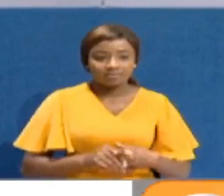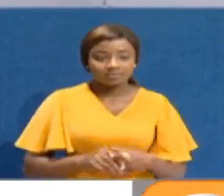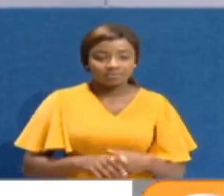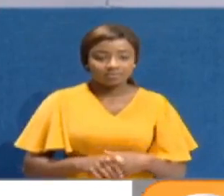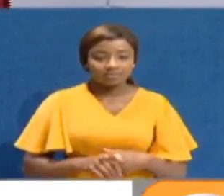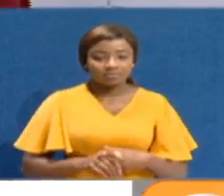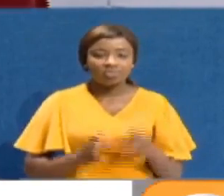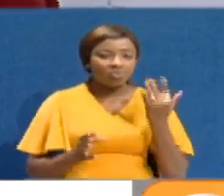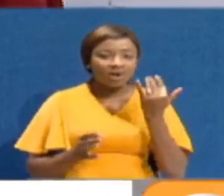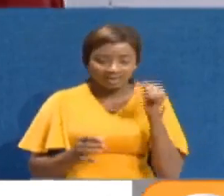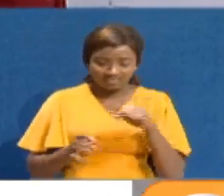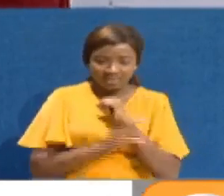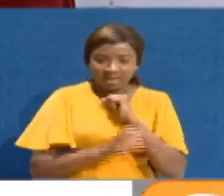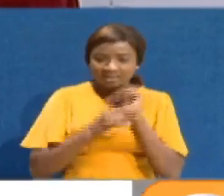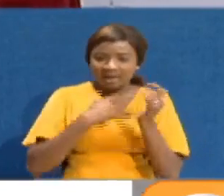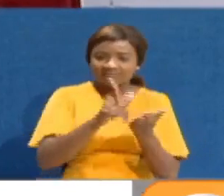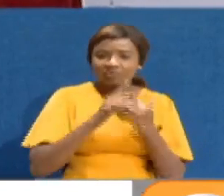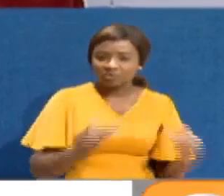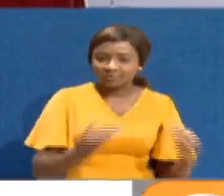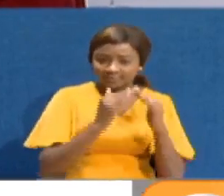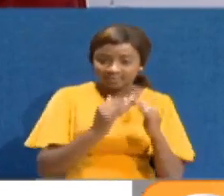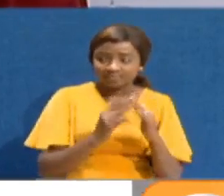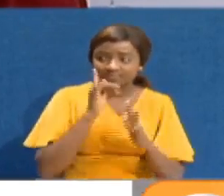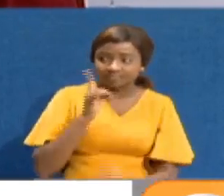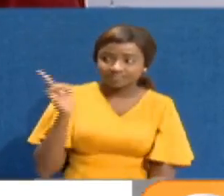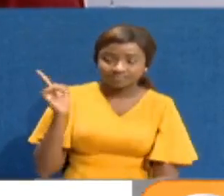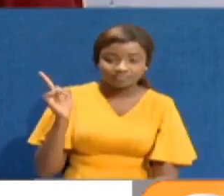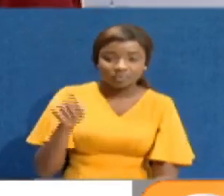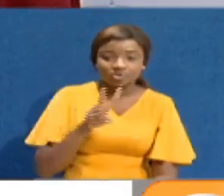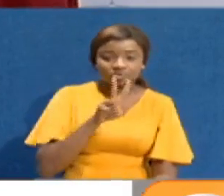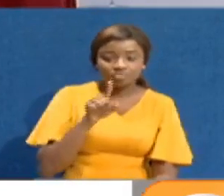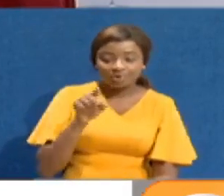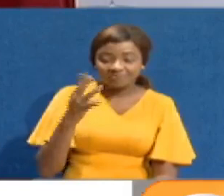to that in a moment. But this is the figure that we are talking about.